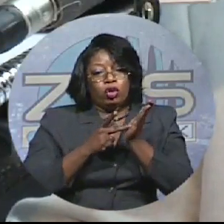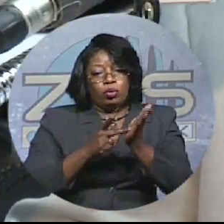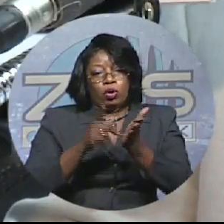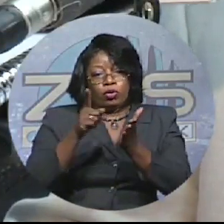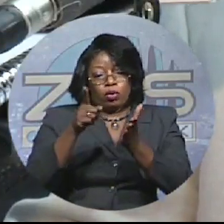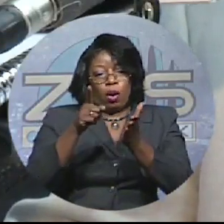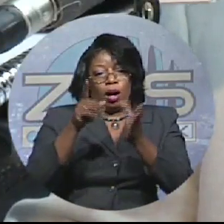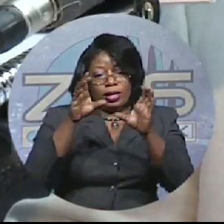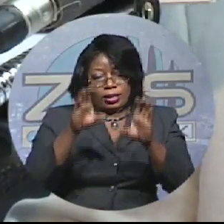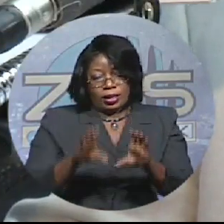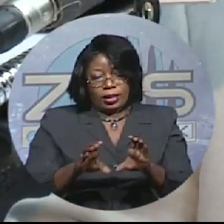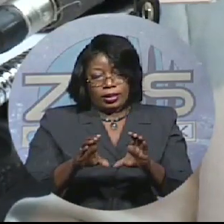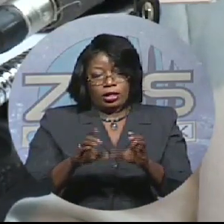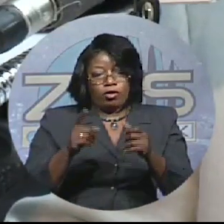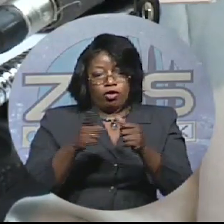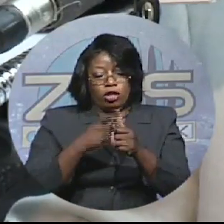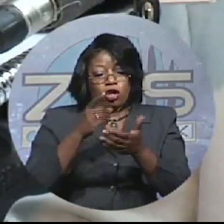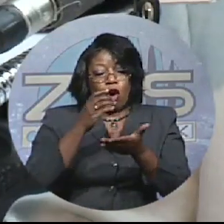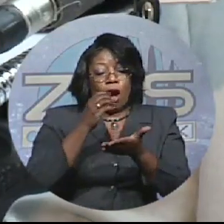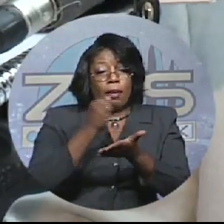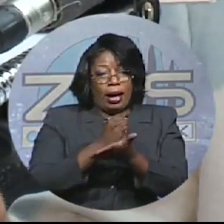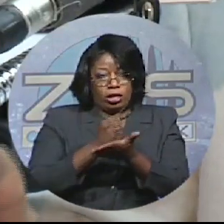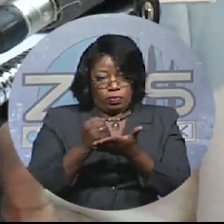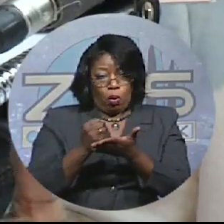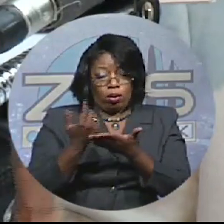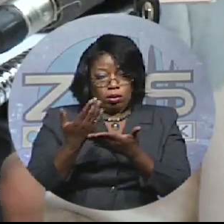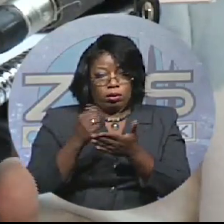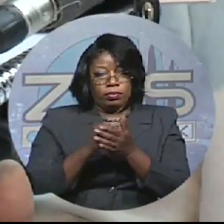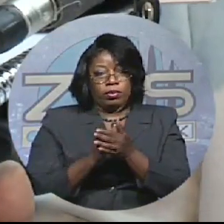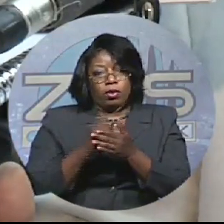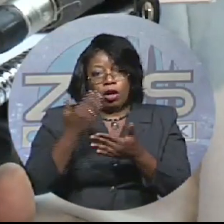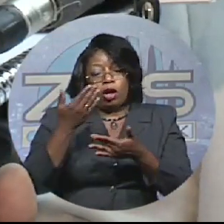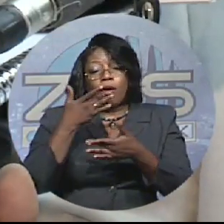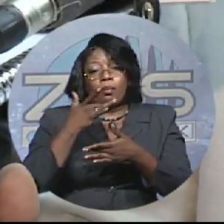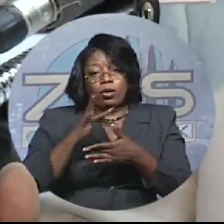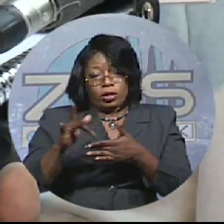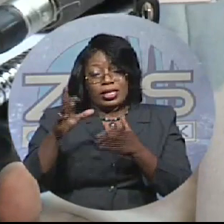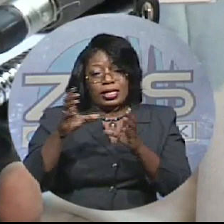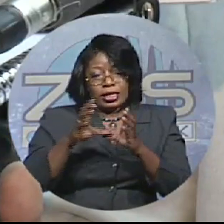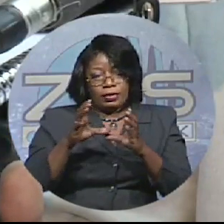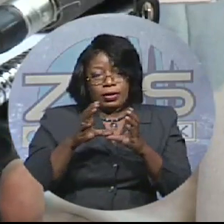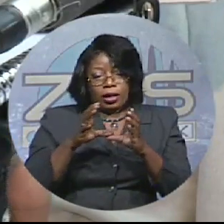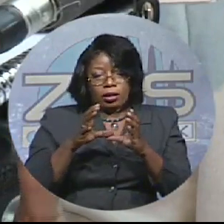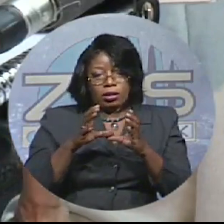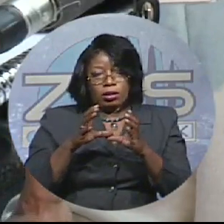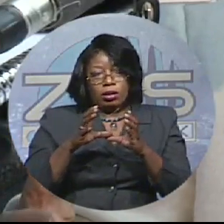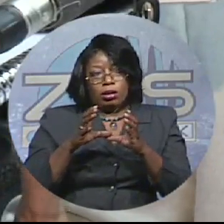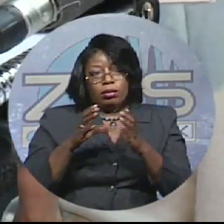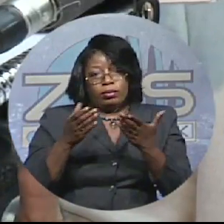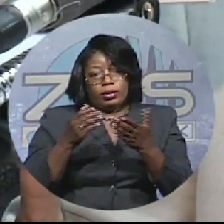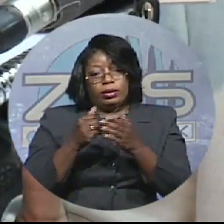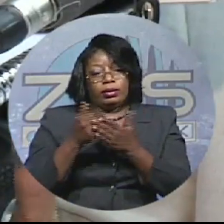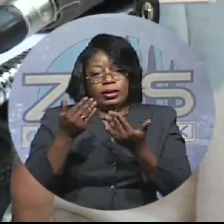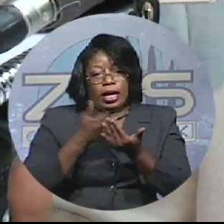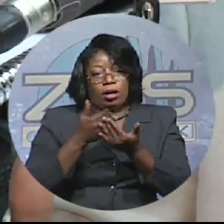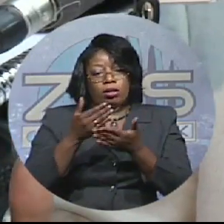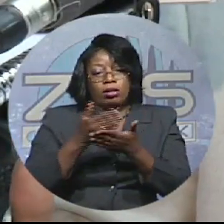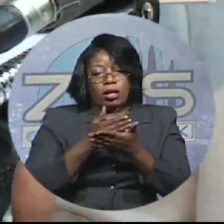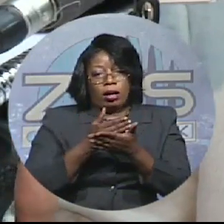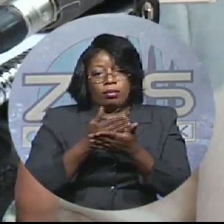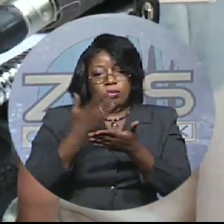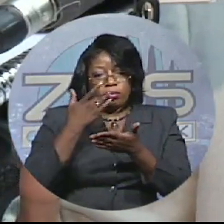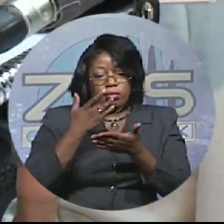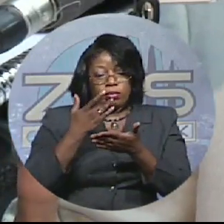a passport. It also mentions the birth certificate. Because the birth certificate doesn't have a